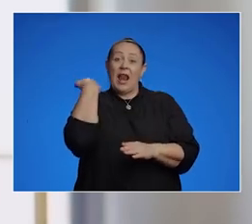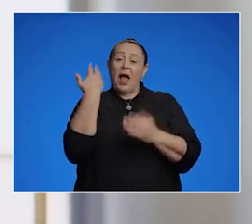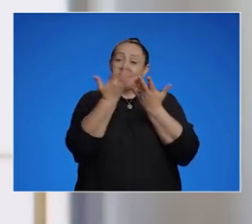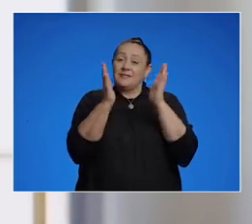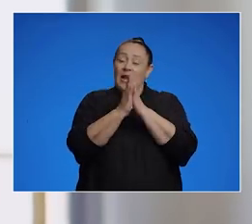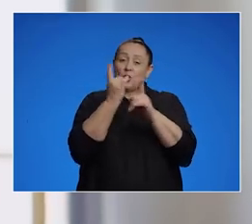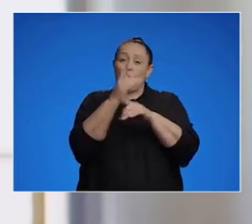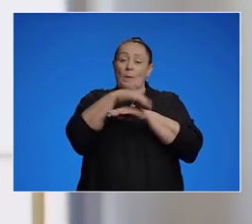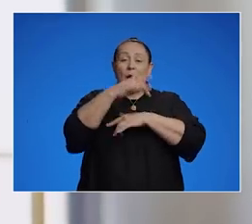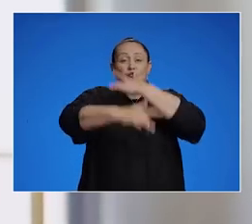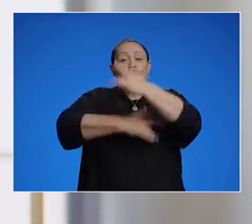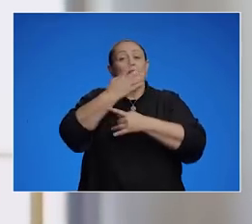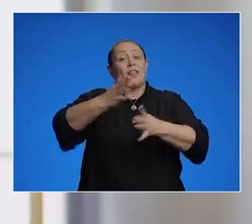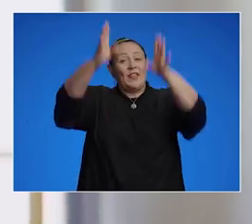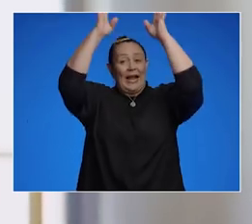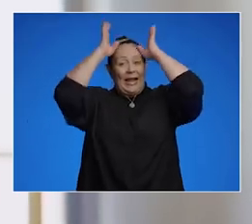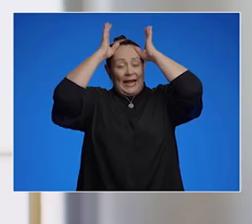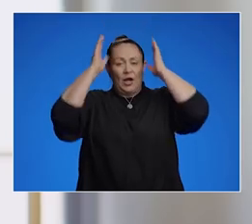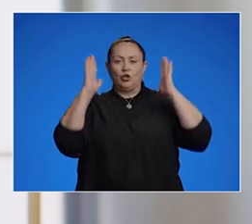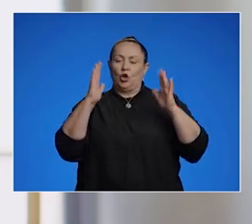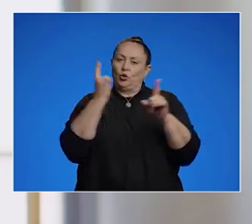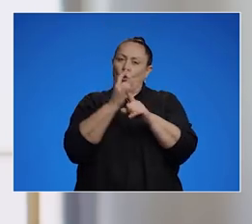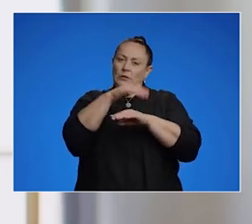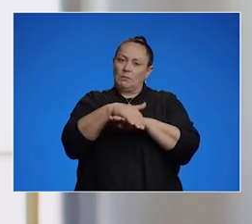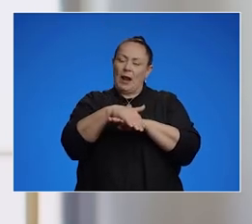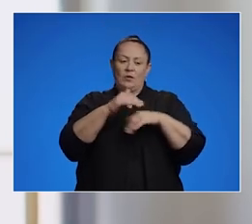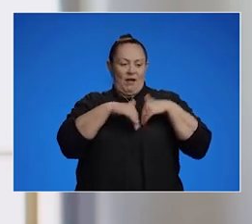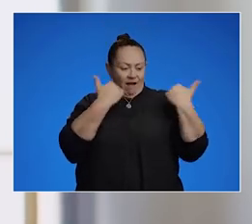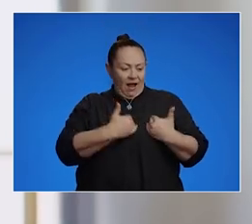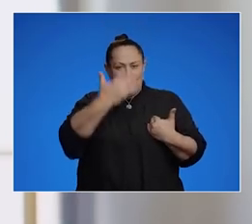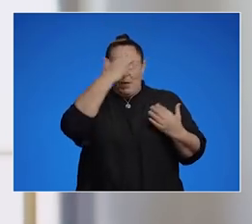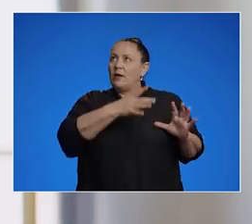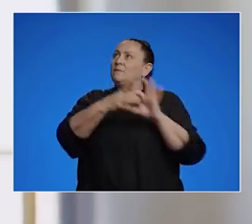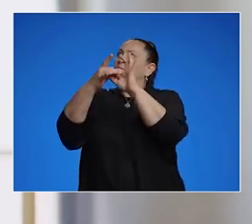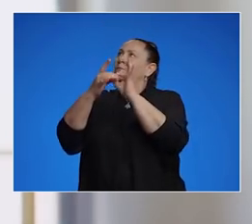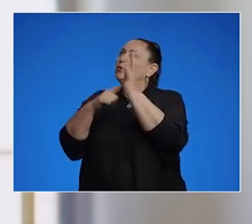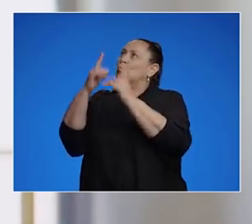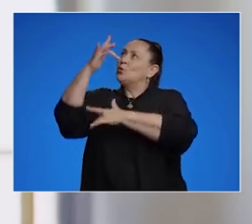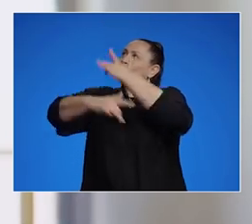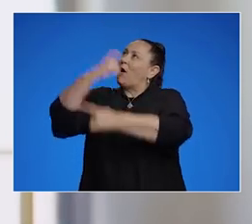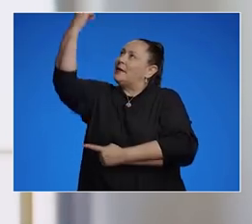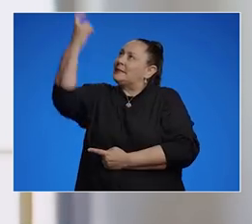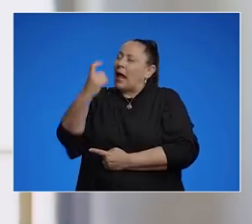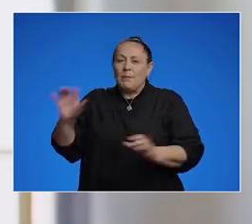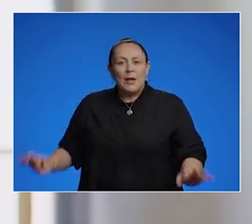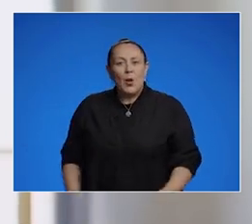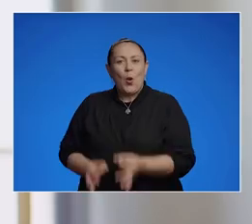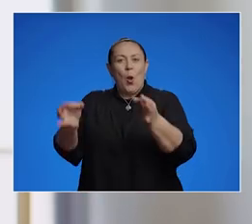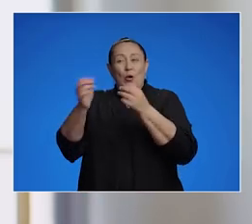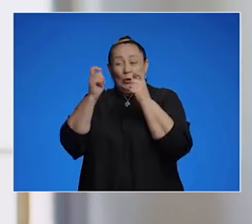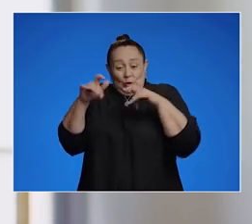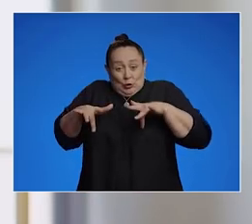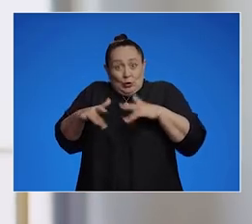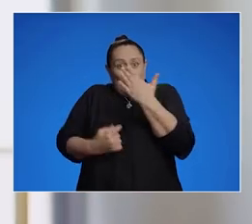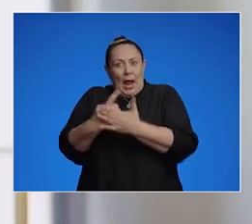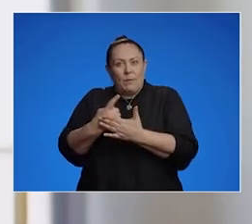Sunday, the Feast of Christ the King, where the Church very explicitly turns her mind and heart to Christ's second coming in glory, an